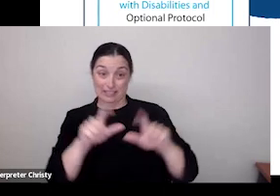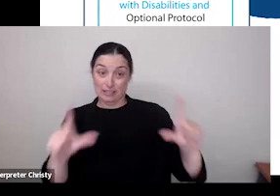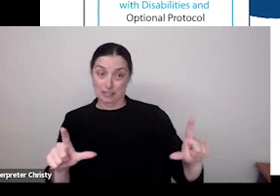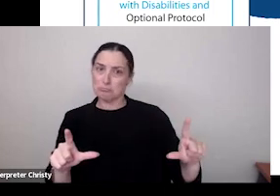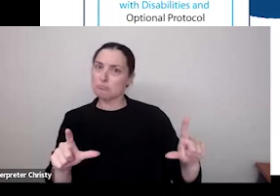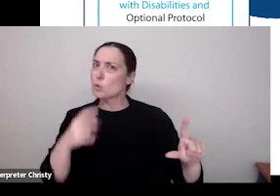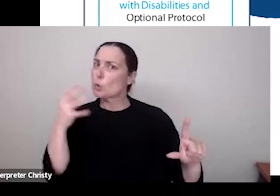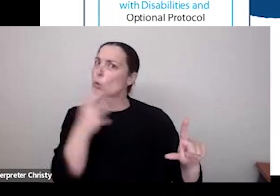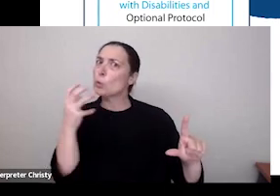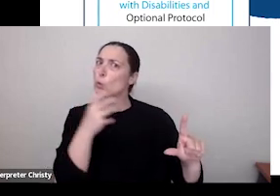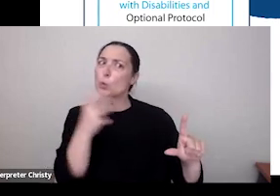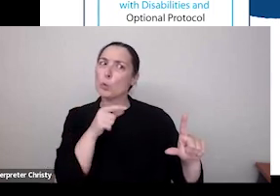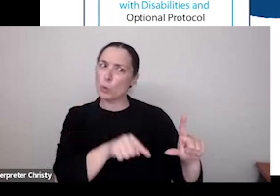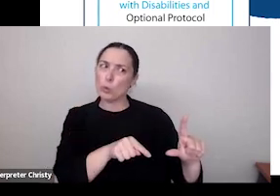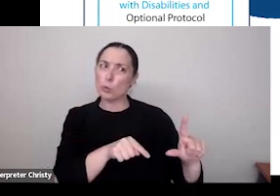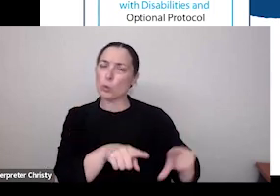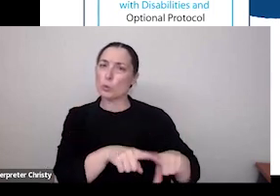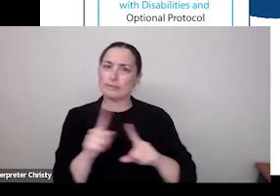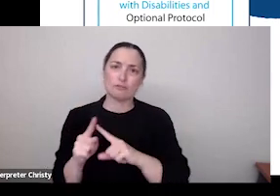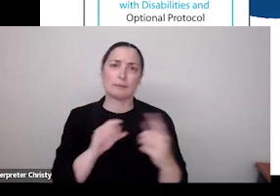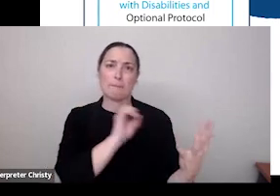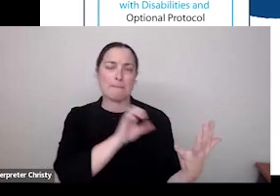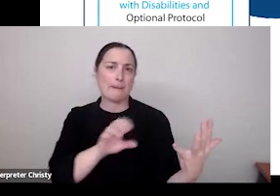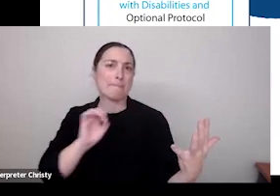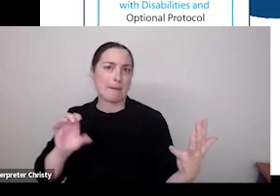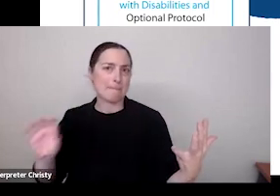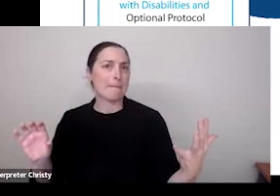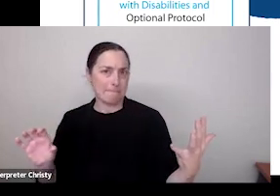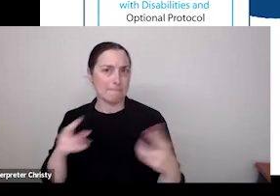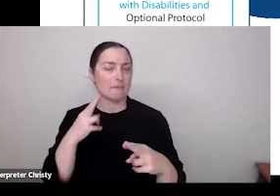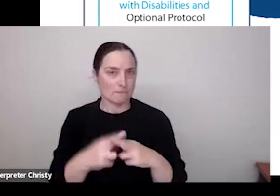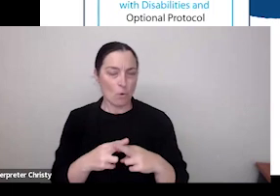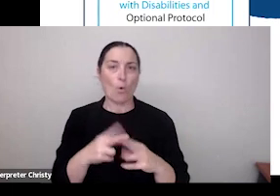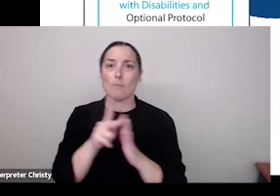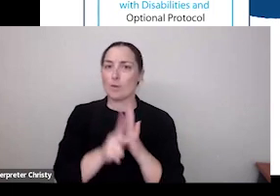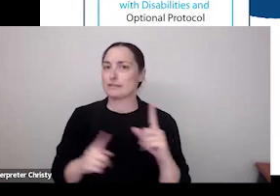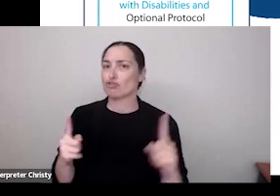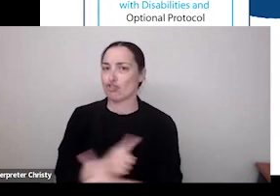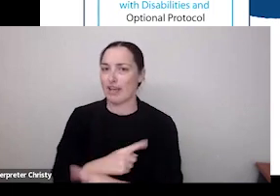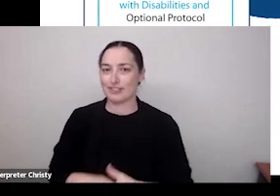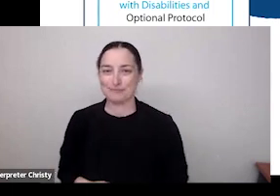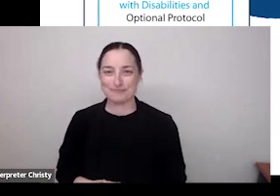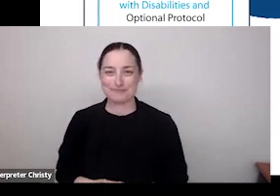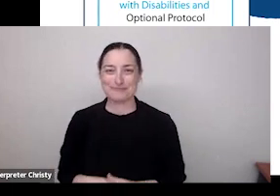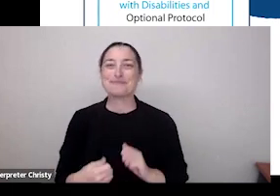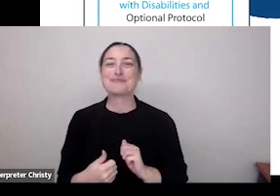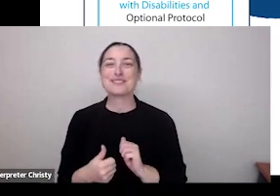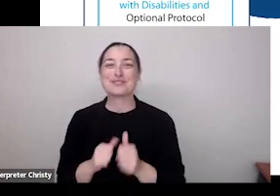some significant inroads to supporting instrumental policy change. Next slide,